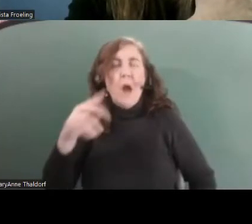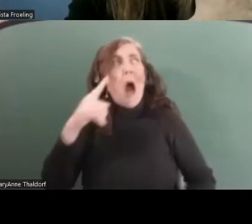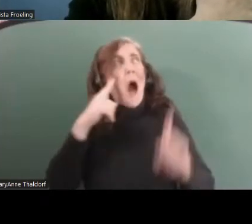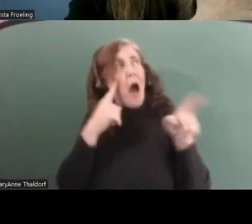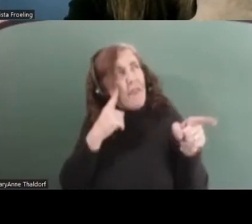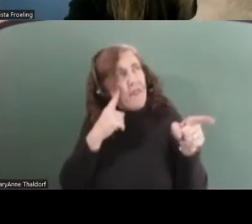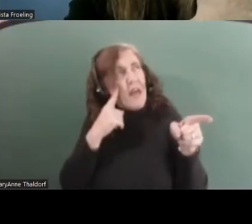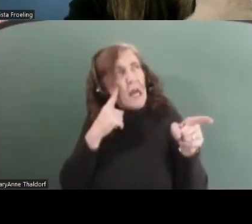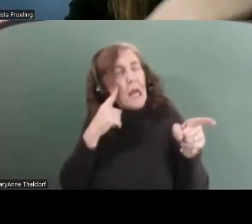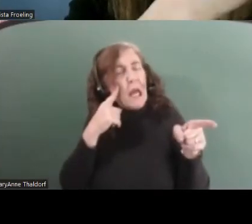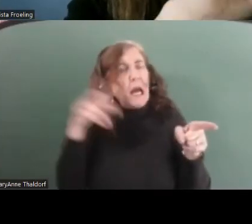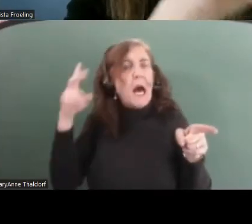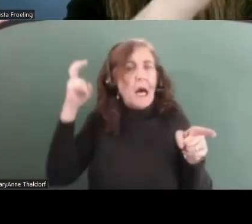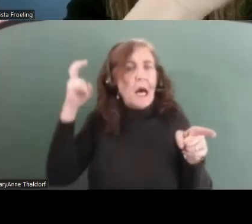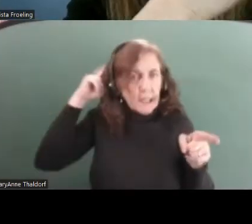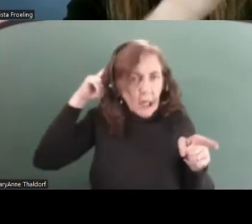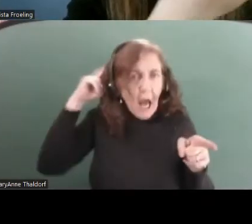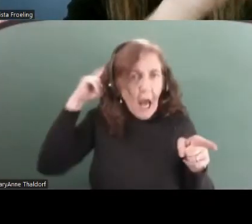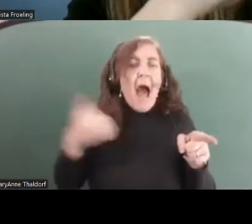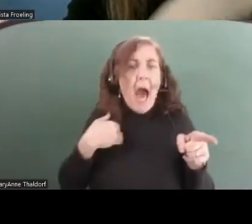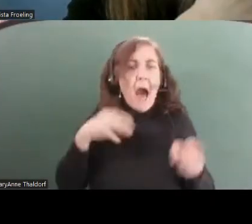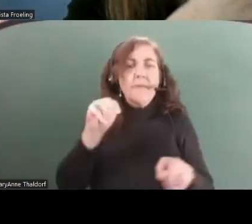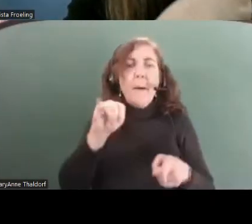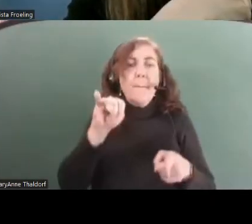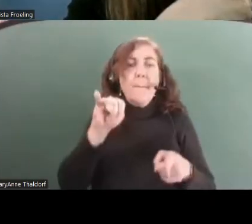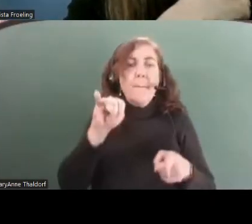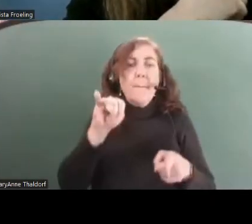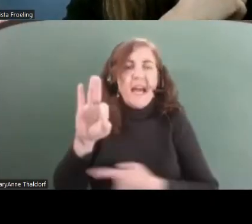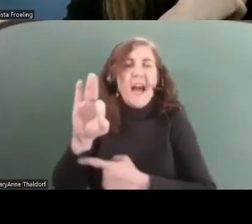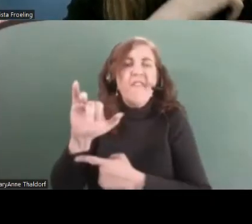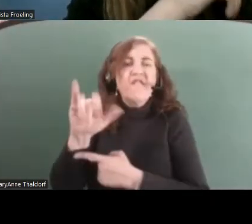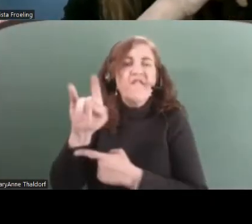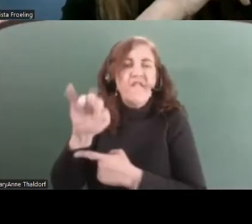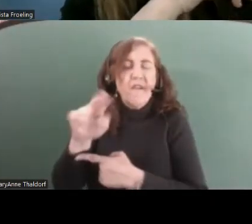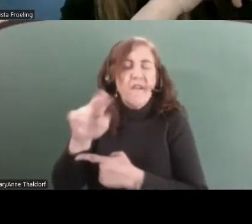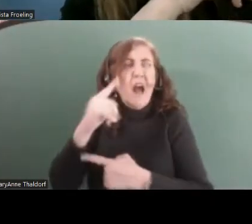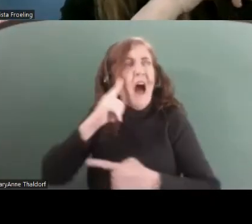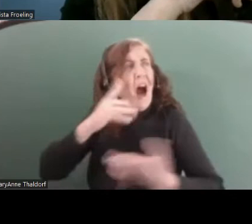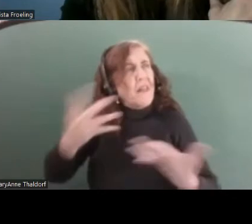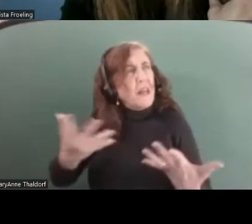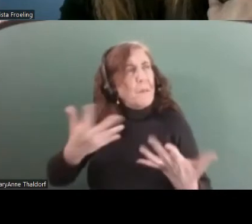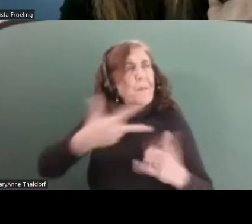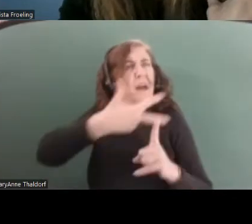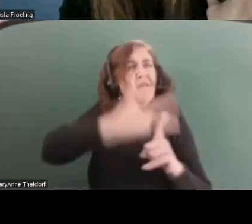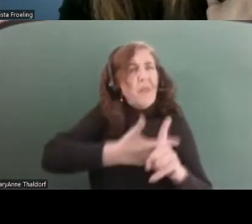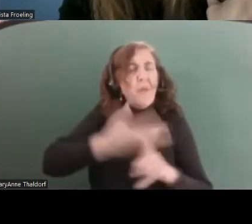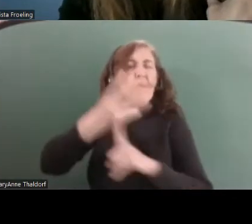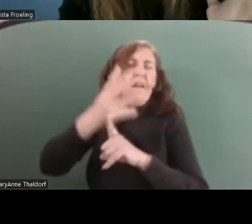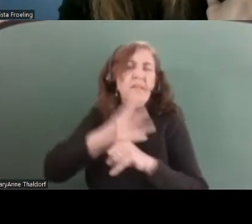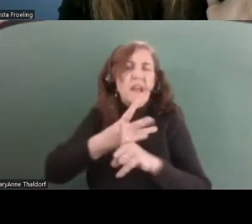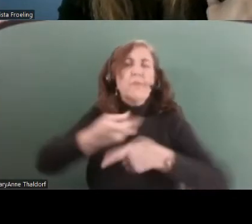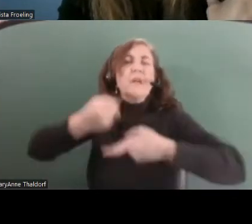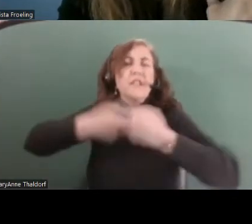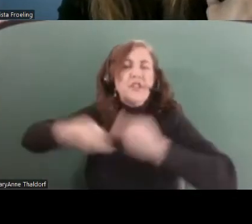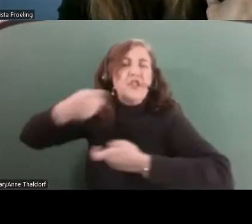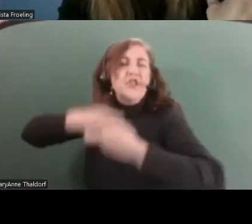filters. And if you can change them, I think you have to change them every 3 to 6 months.